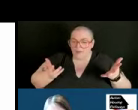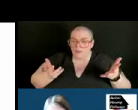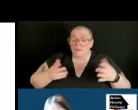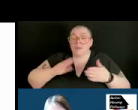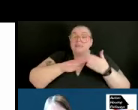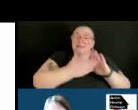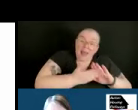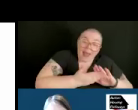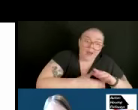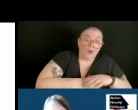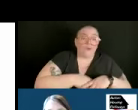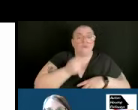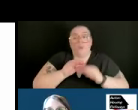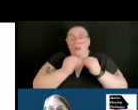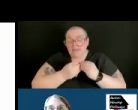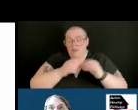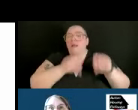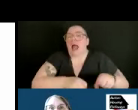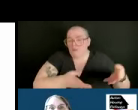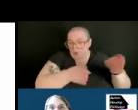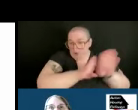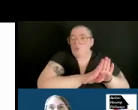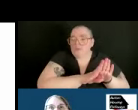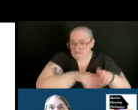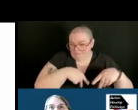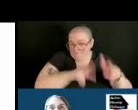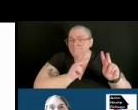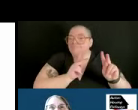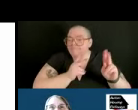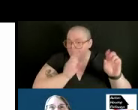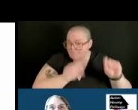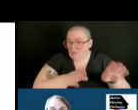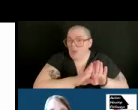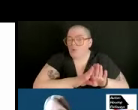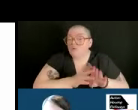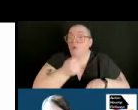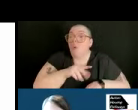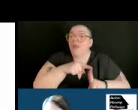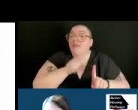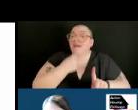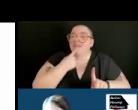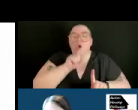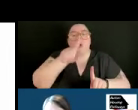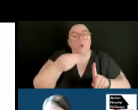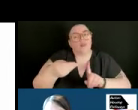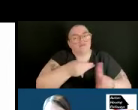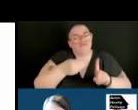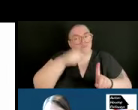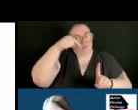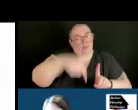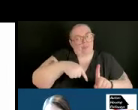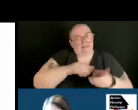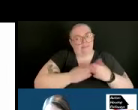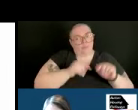close. And they are also allowed to say you can't use the voucher outside of this community for the first